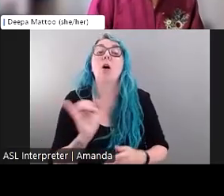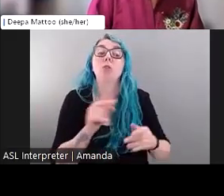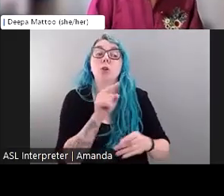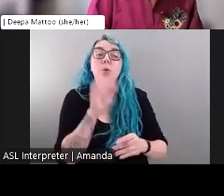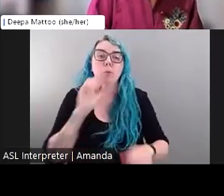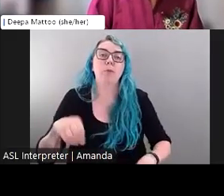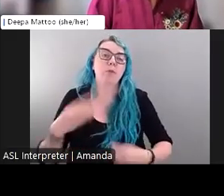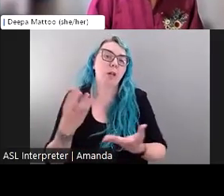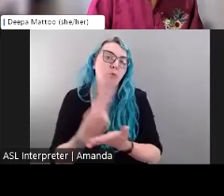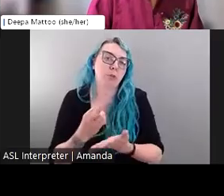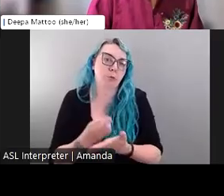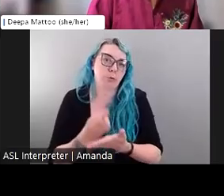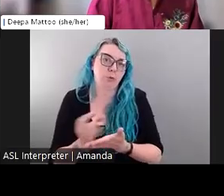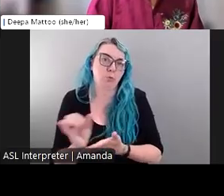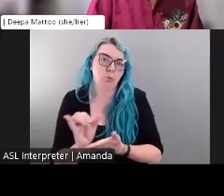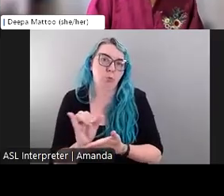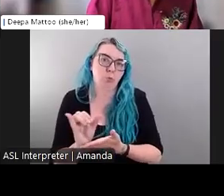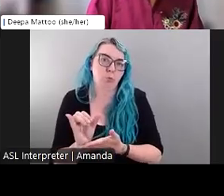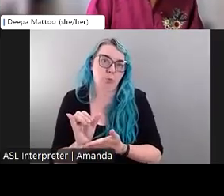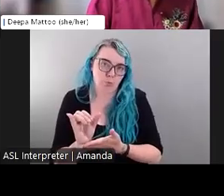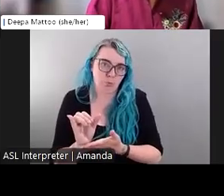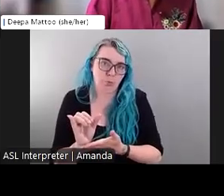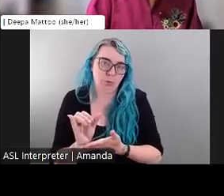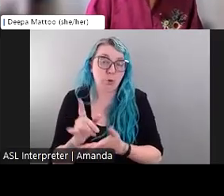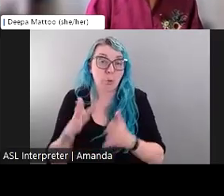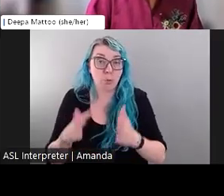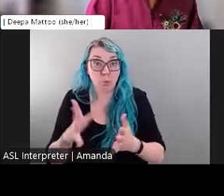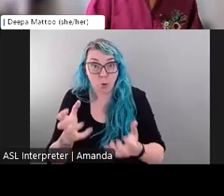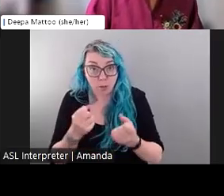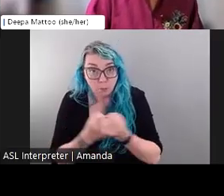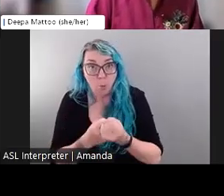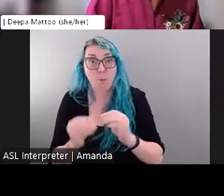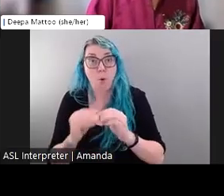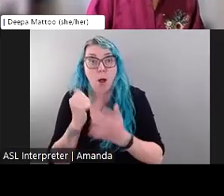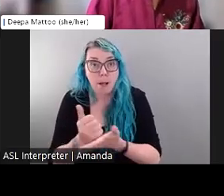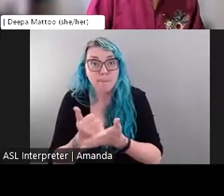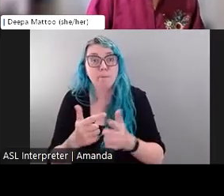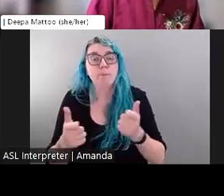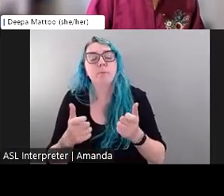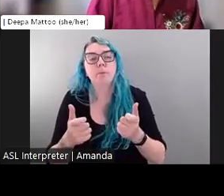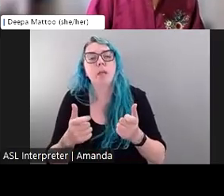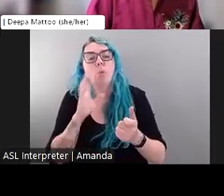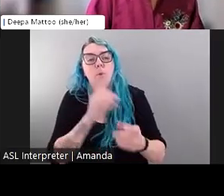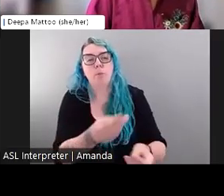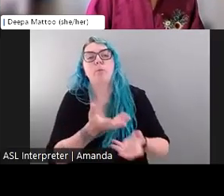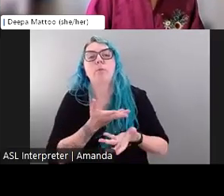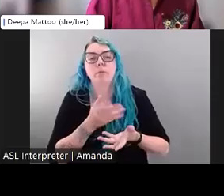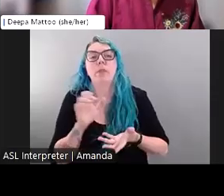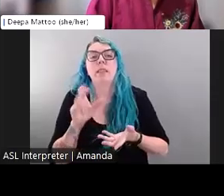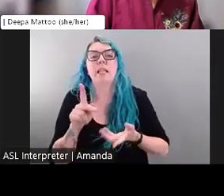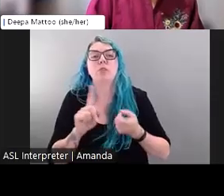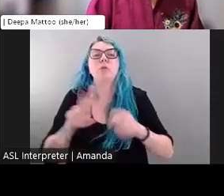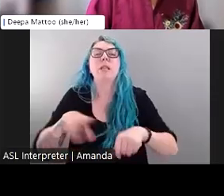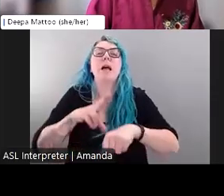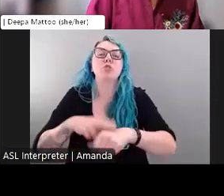survivors can connect with, and then those resources are national, and those could be the